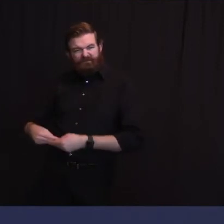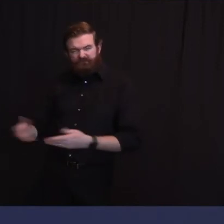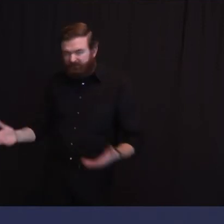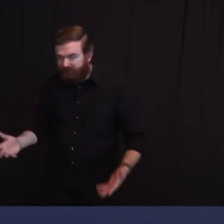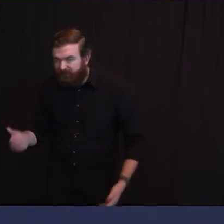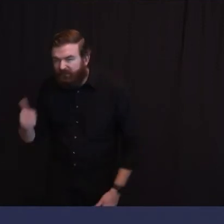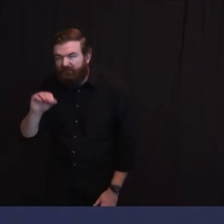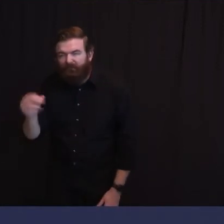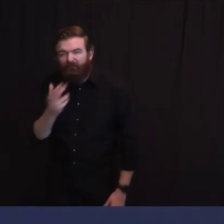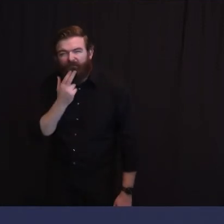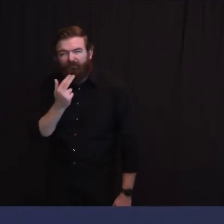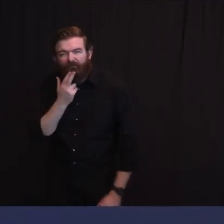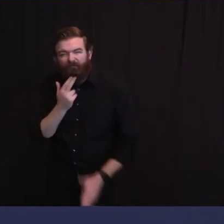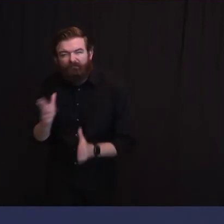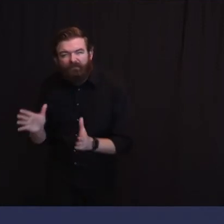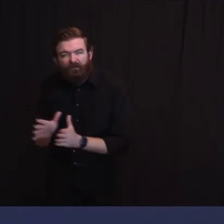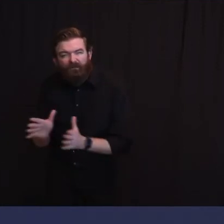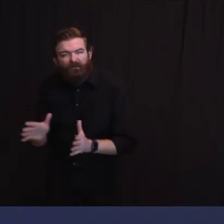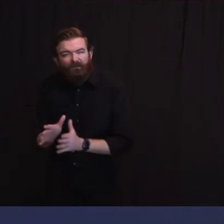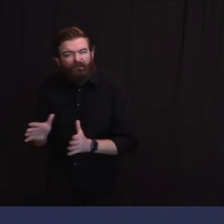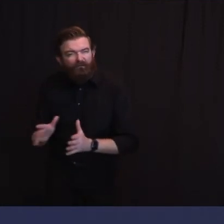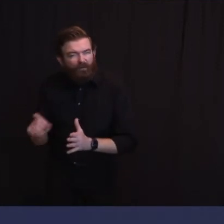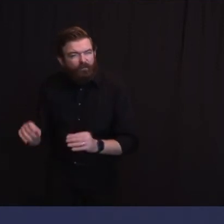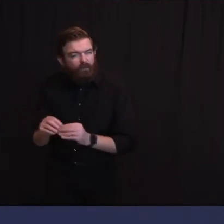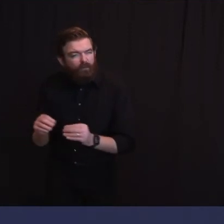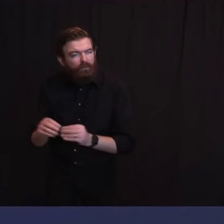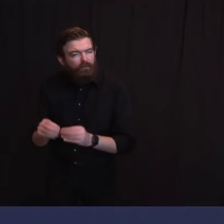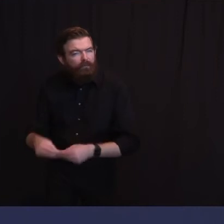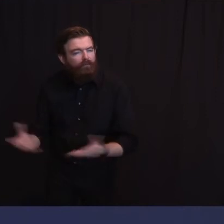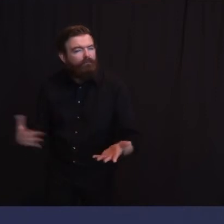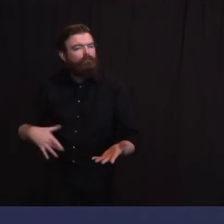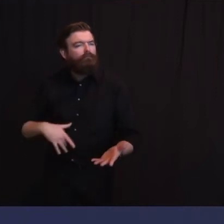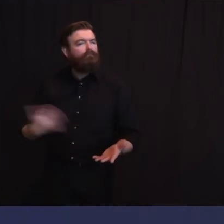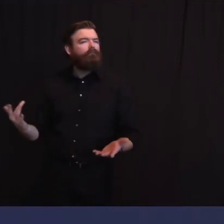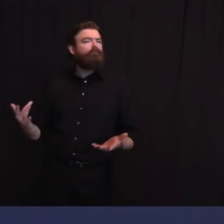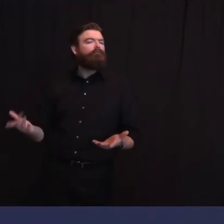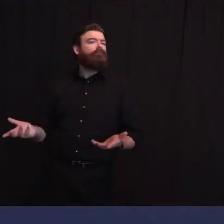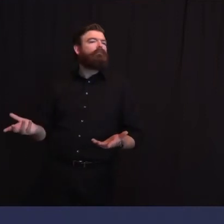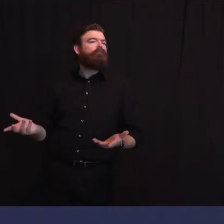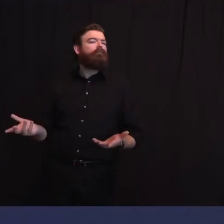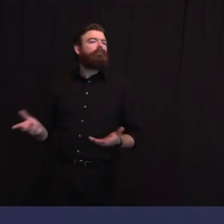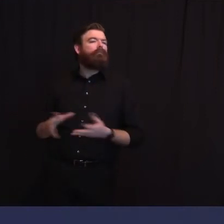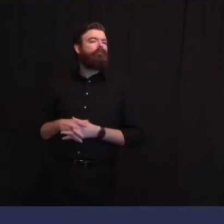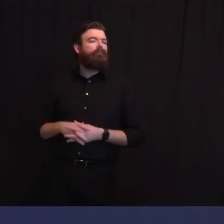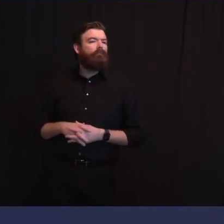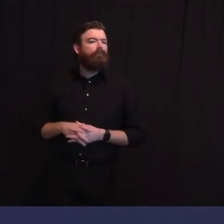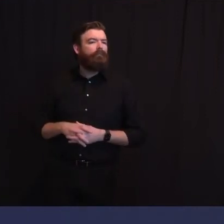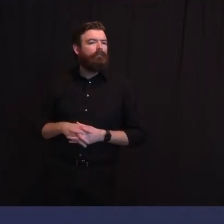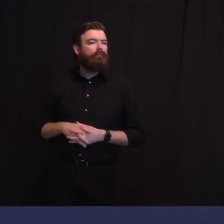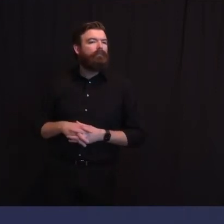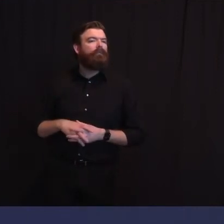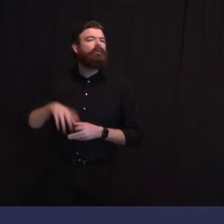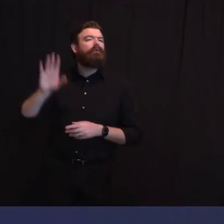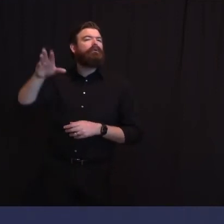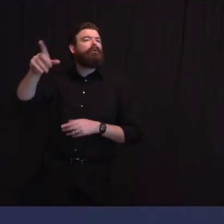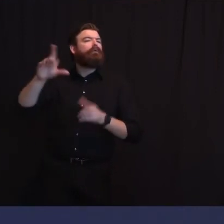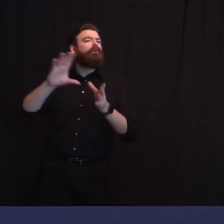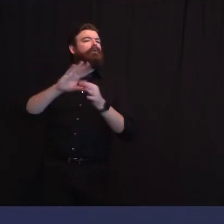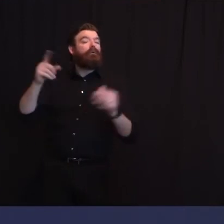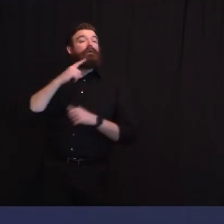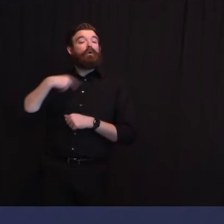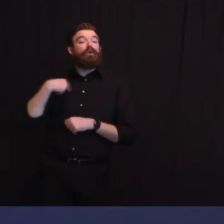appointment or who are standing in line? And then you mentioned that the state gets about 100,000 vaccines a